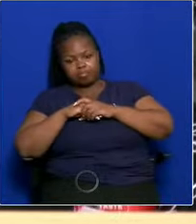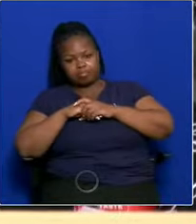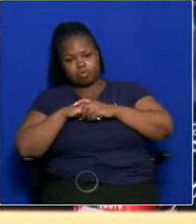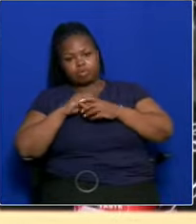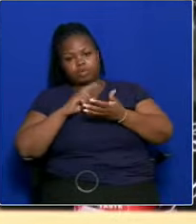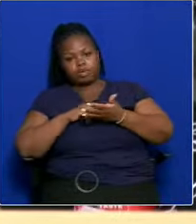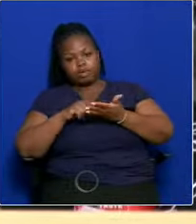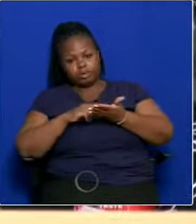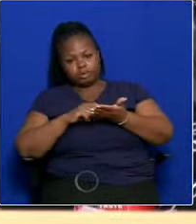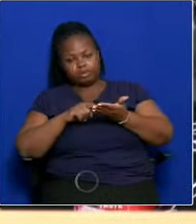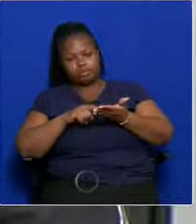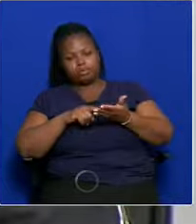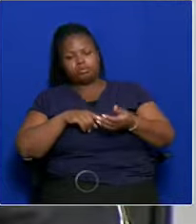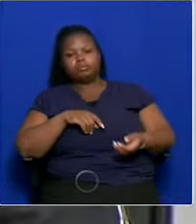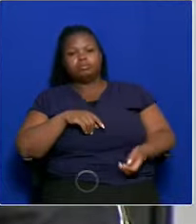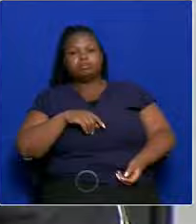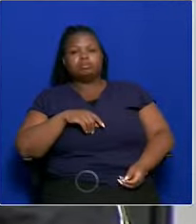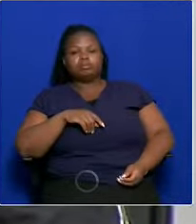there is